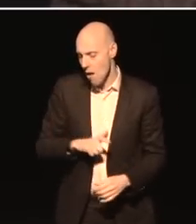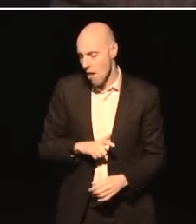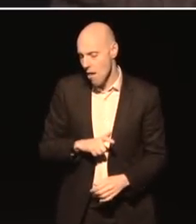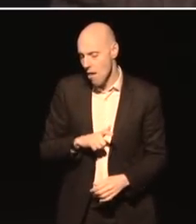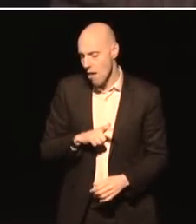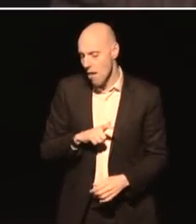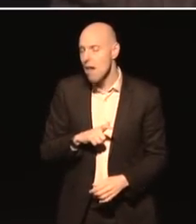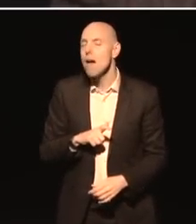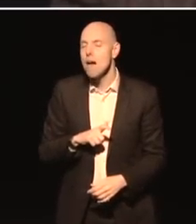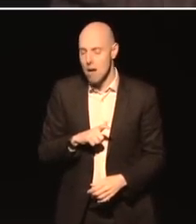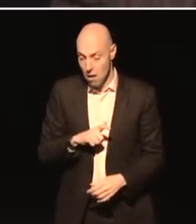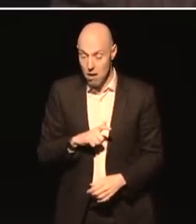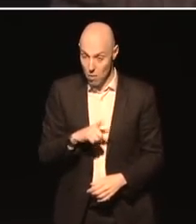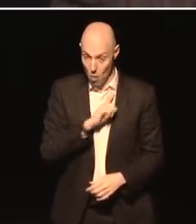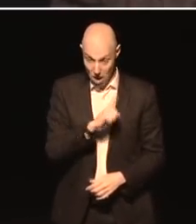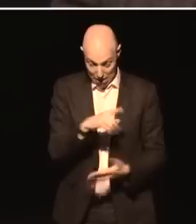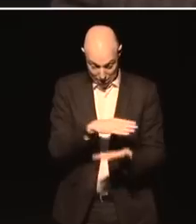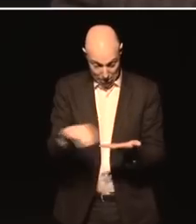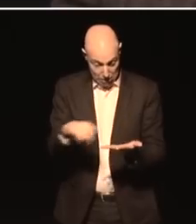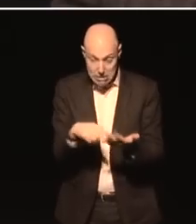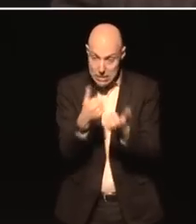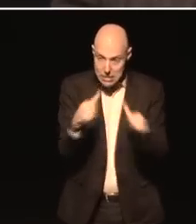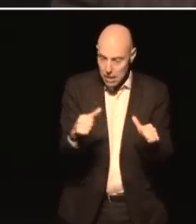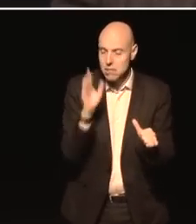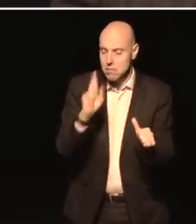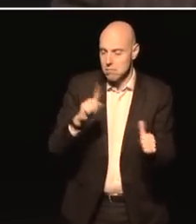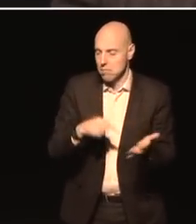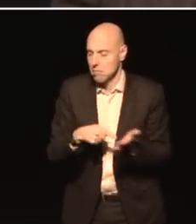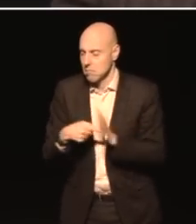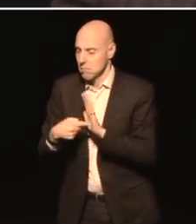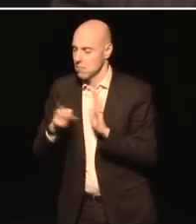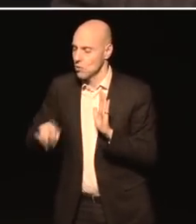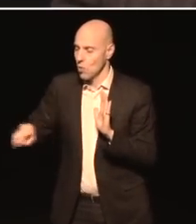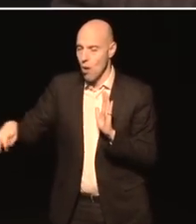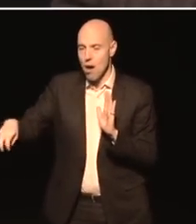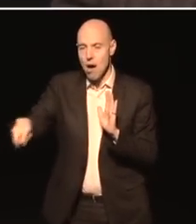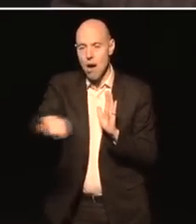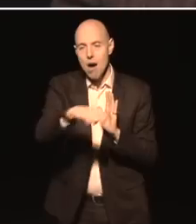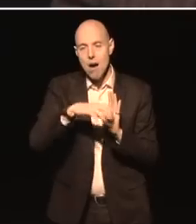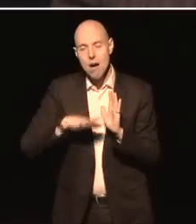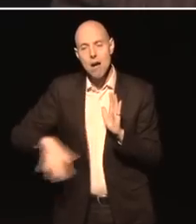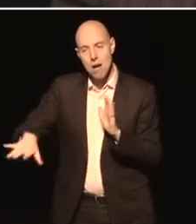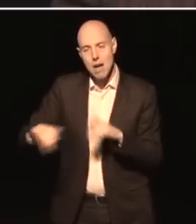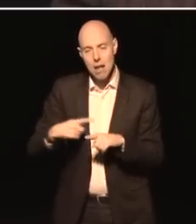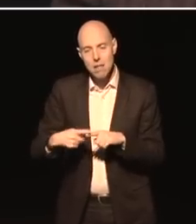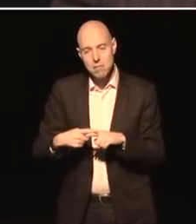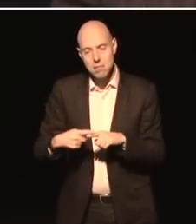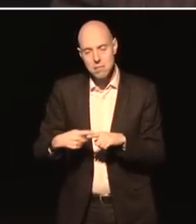that because of its success, we're actually now bringing it to all our touring or to some of our touring